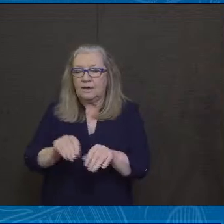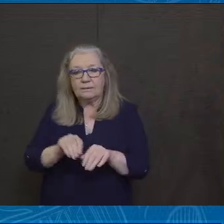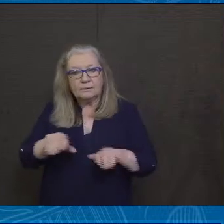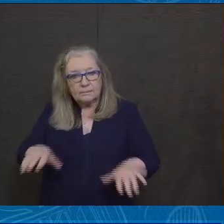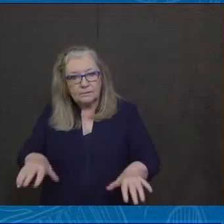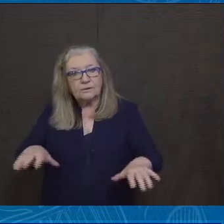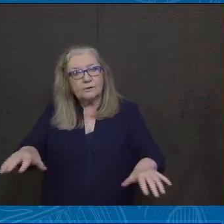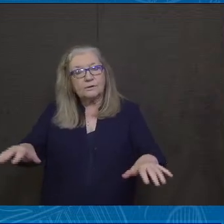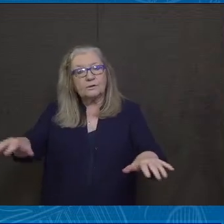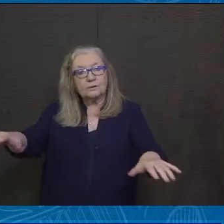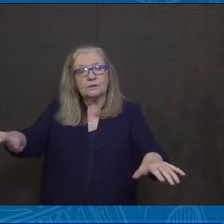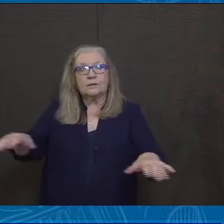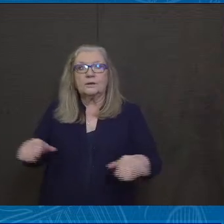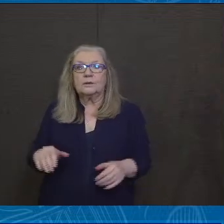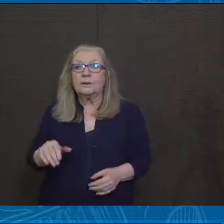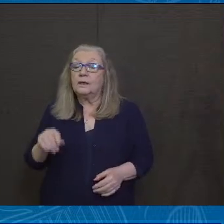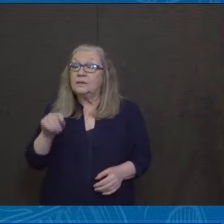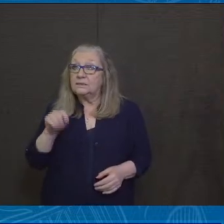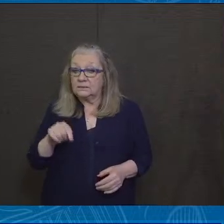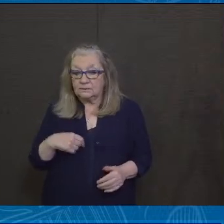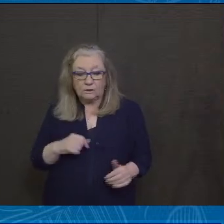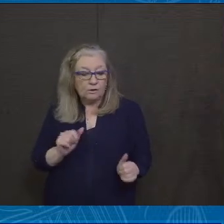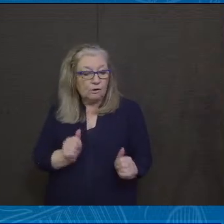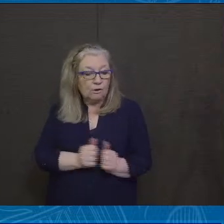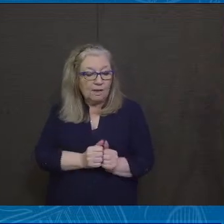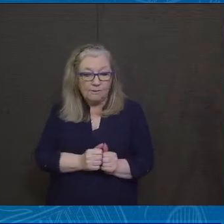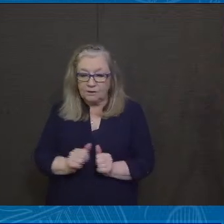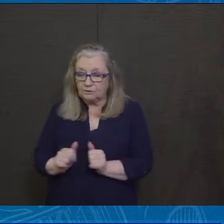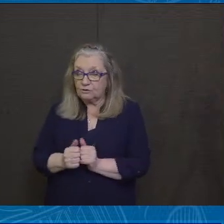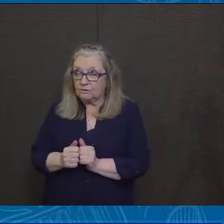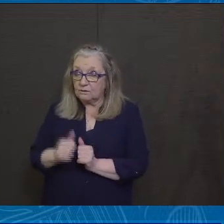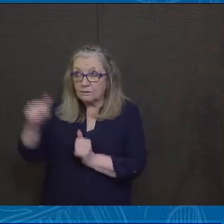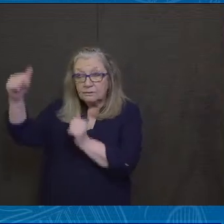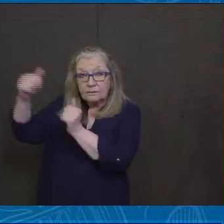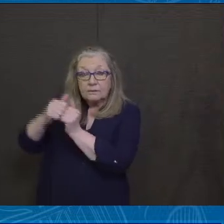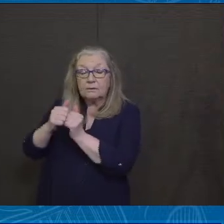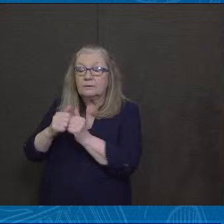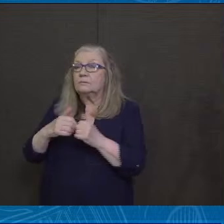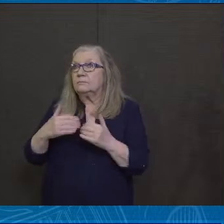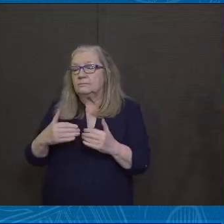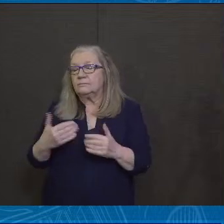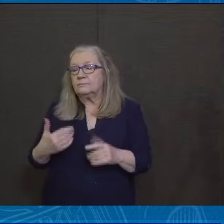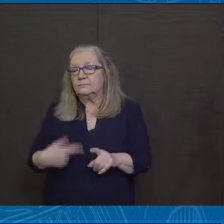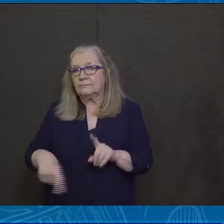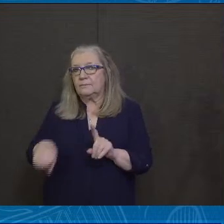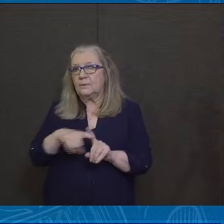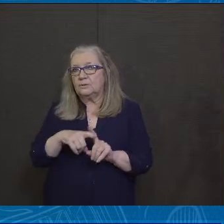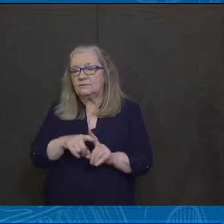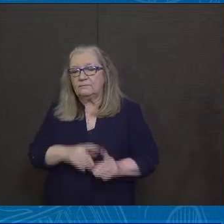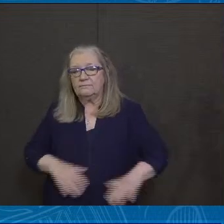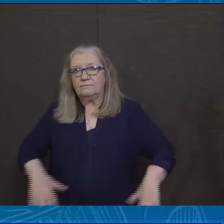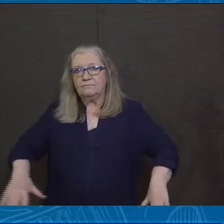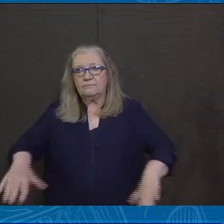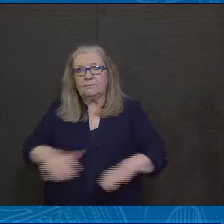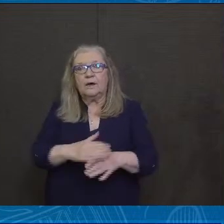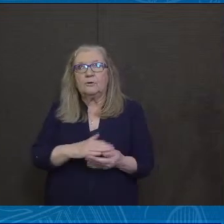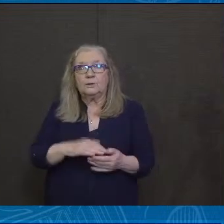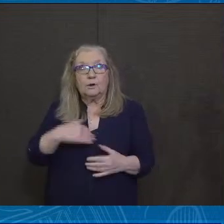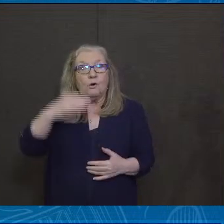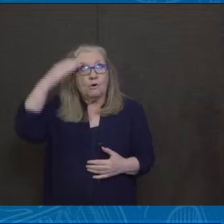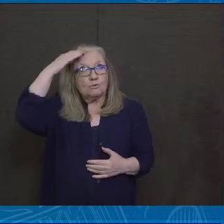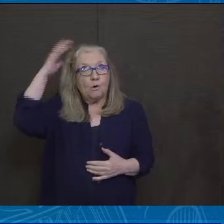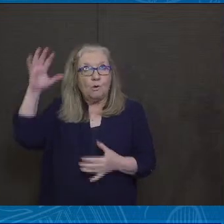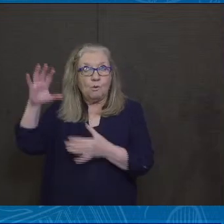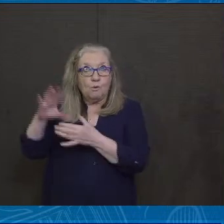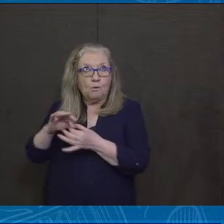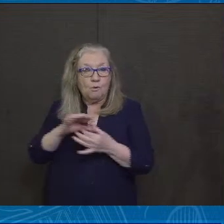think because of this collaboration, I have twofold benefits for the community. They have peace of mind,